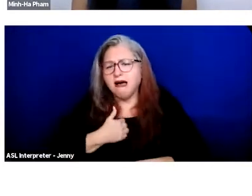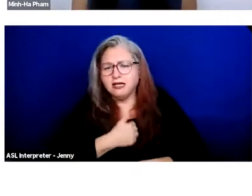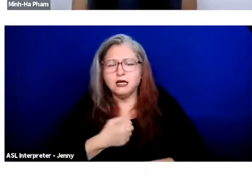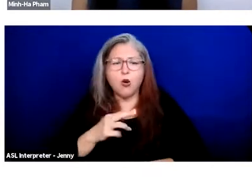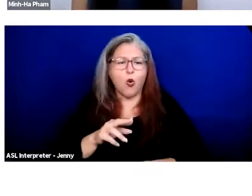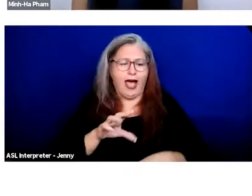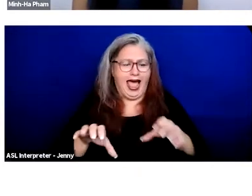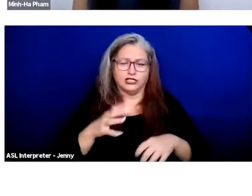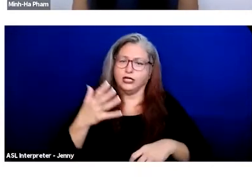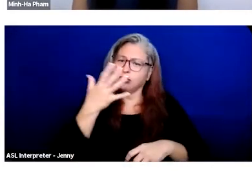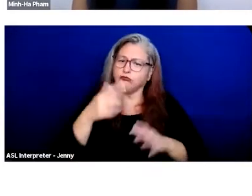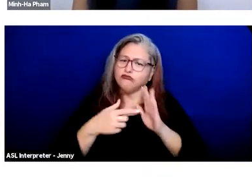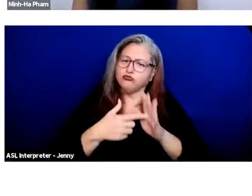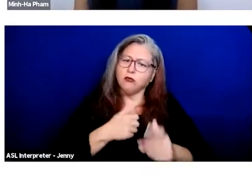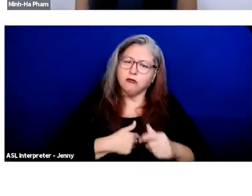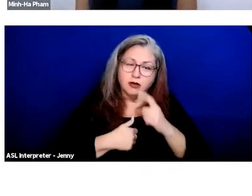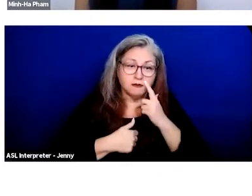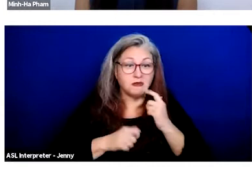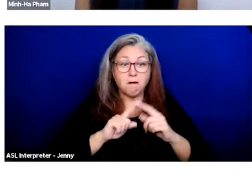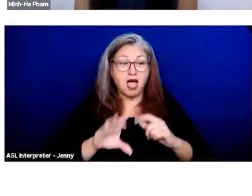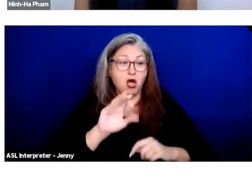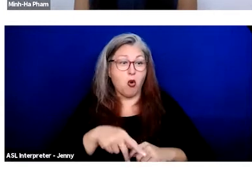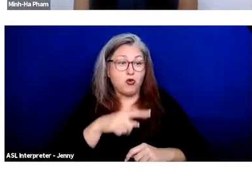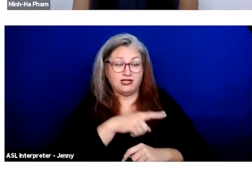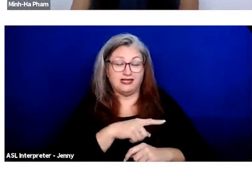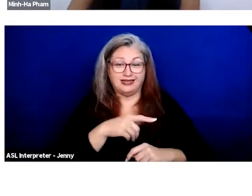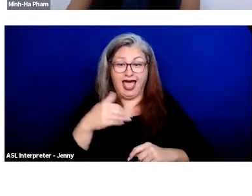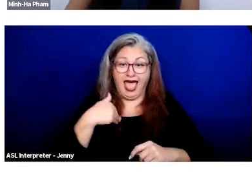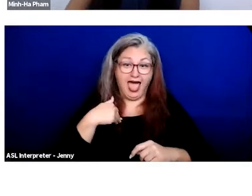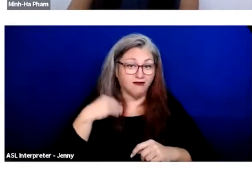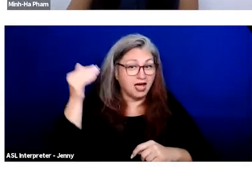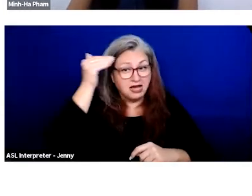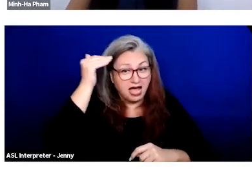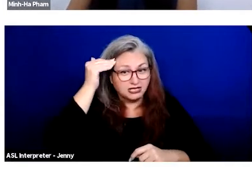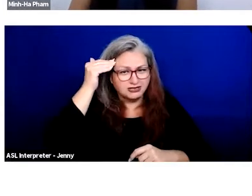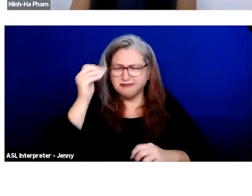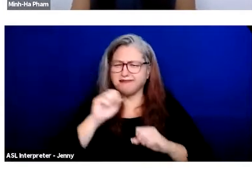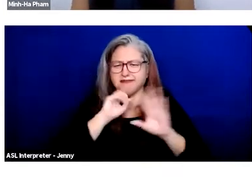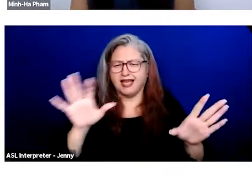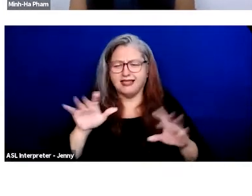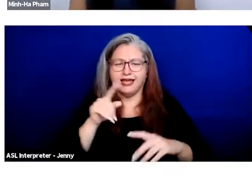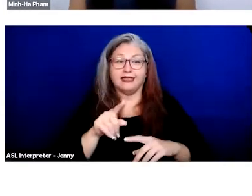action. But corporations don't have a conscience. They have corporate interests.